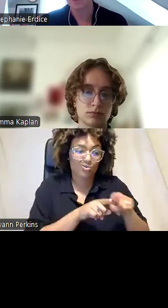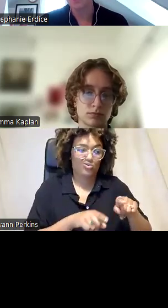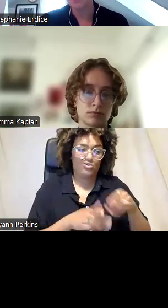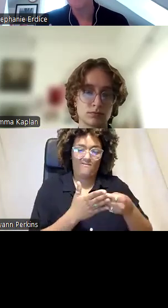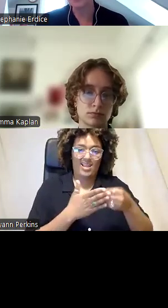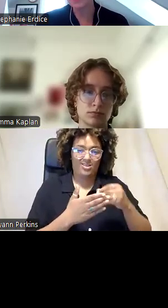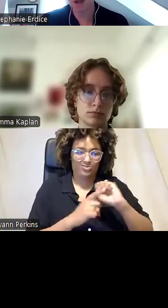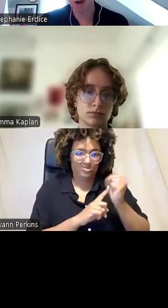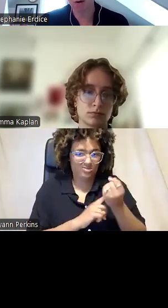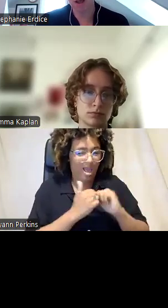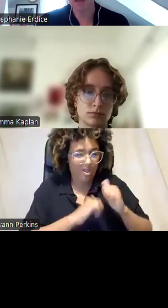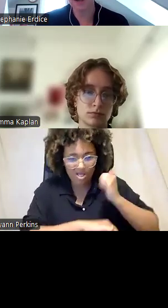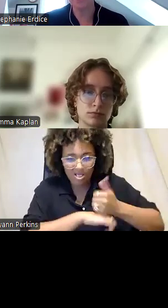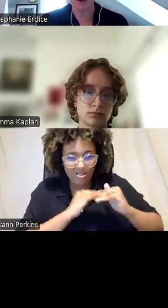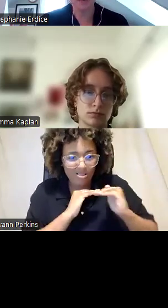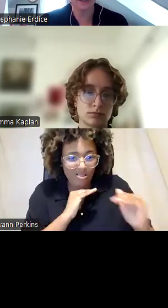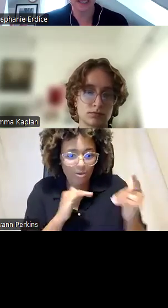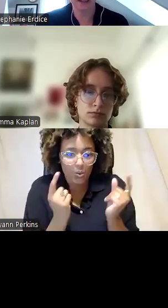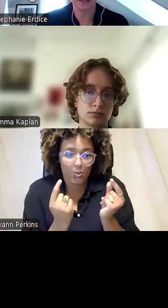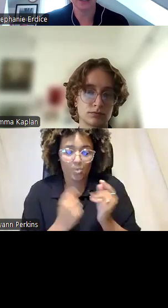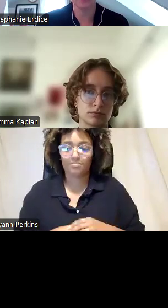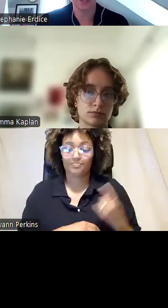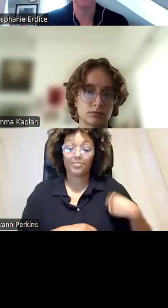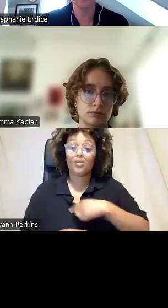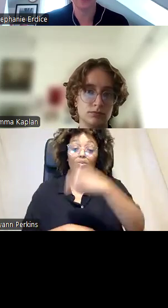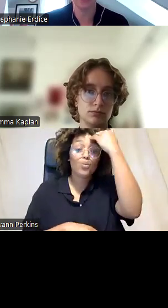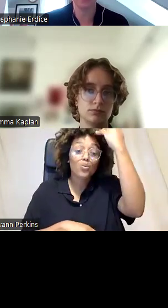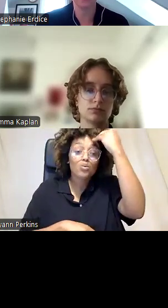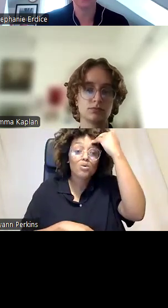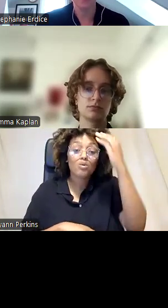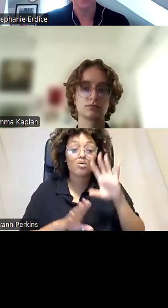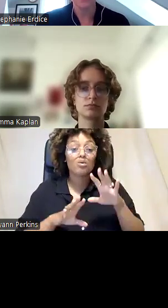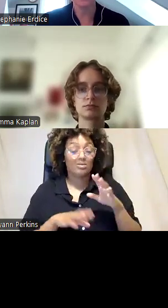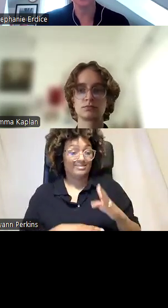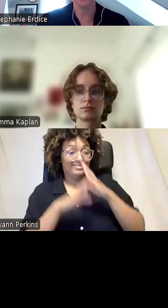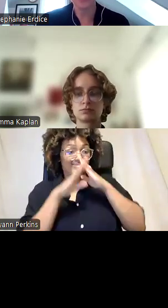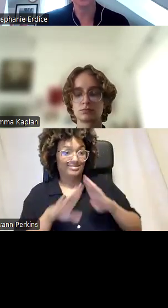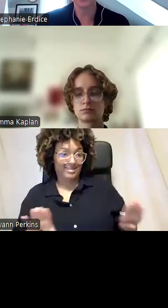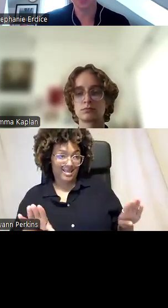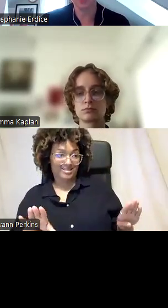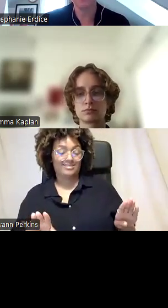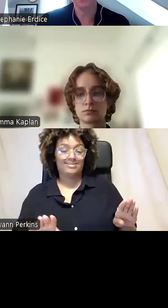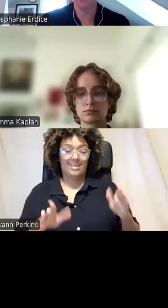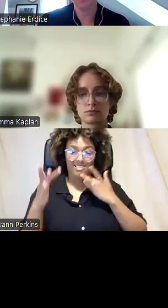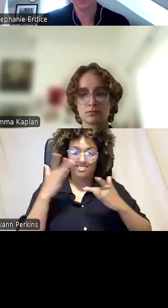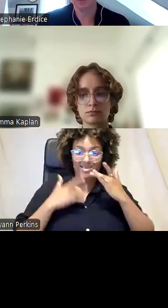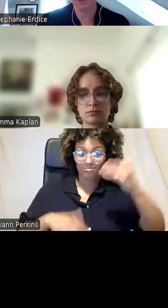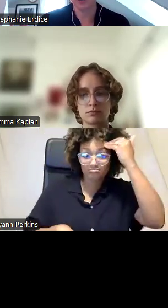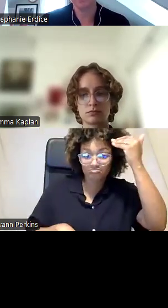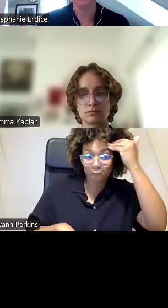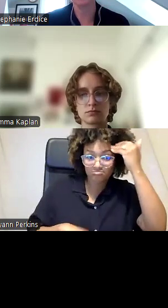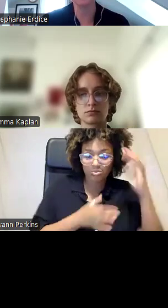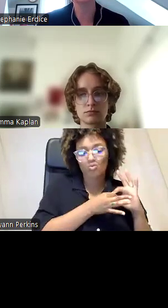situation. But we know that imposing silence and lack of awareness is a direct result of inequality